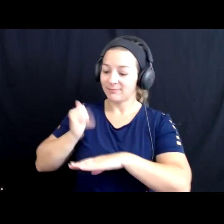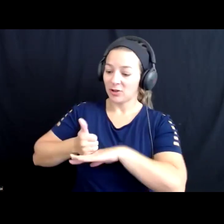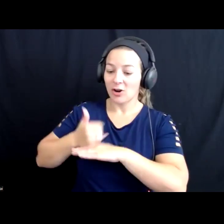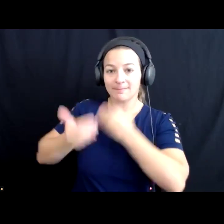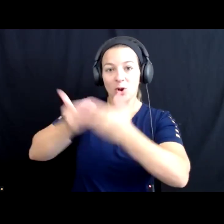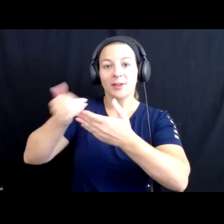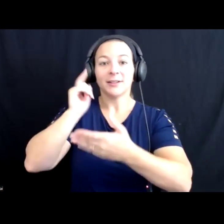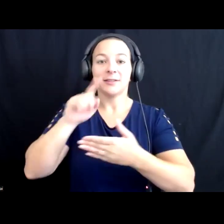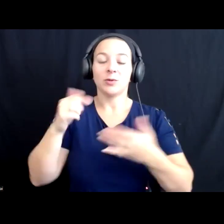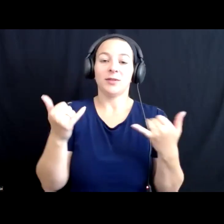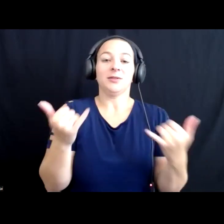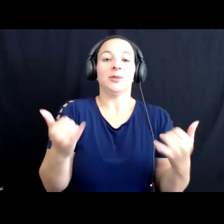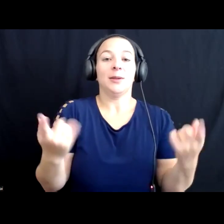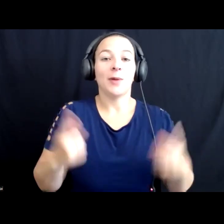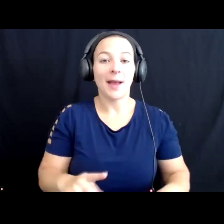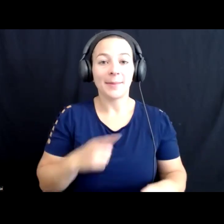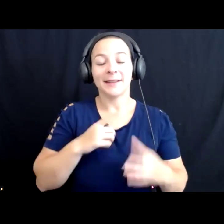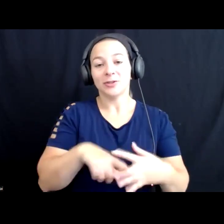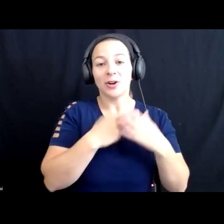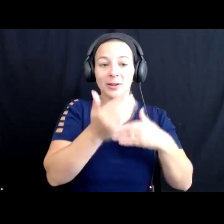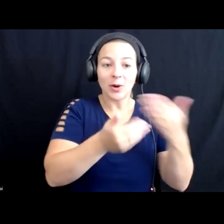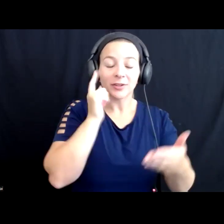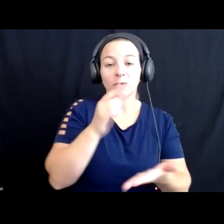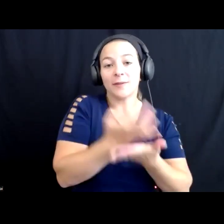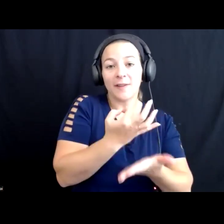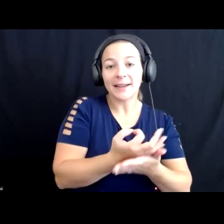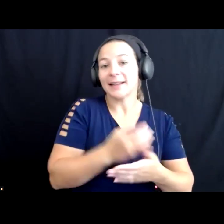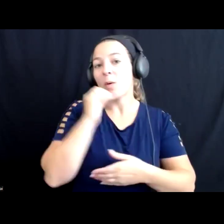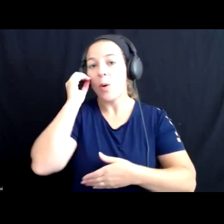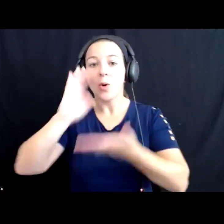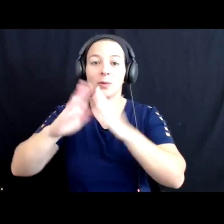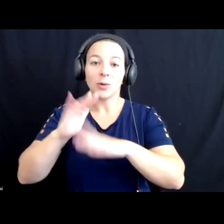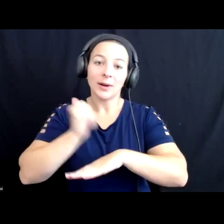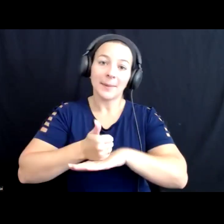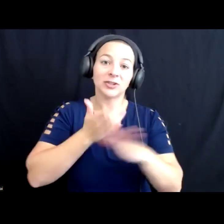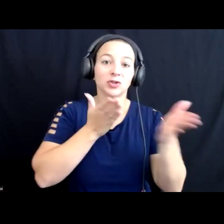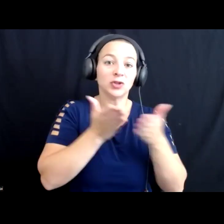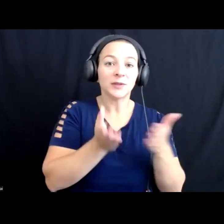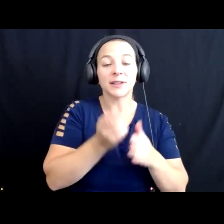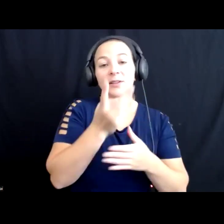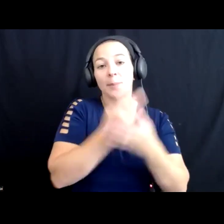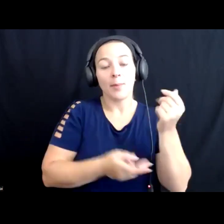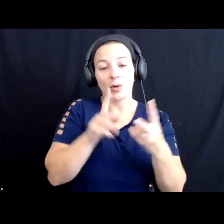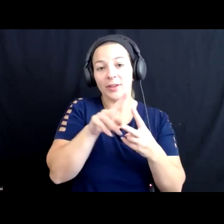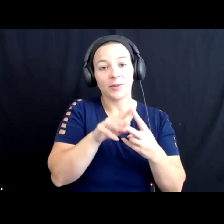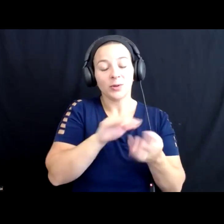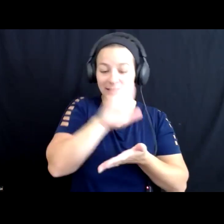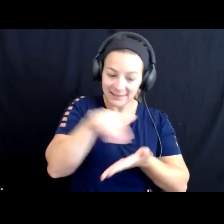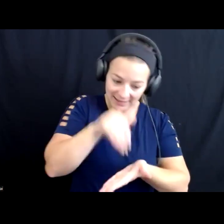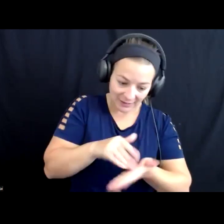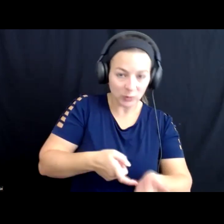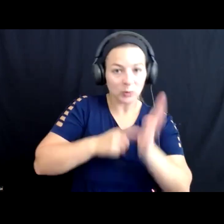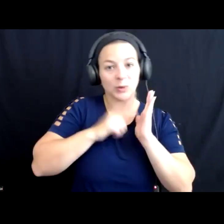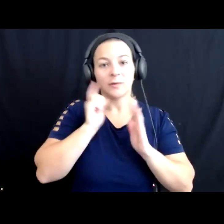on LTSS financing and home and community-based services. Both are central to the Master Plan for